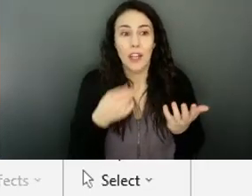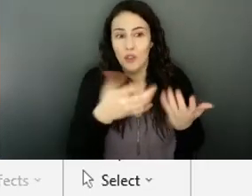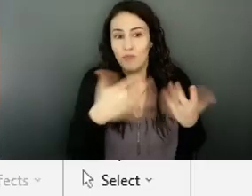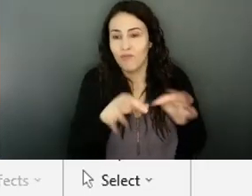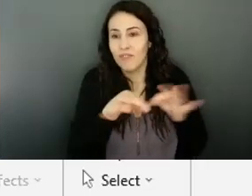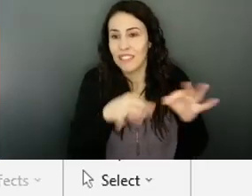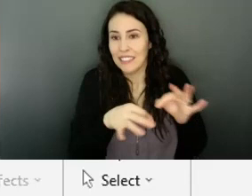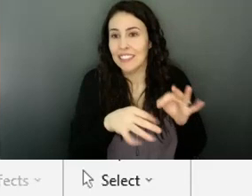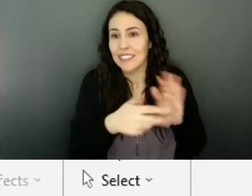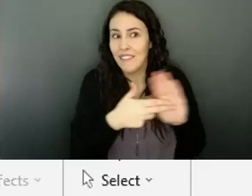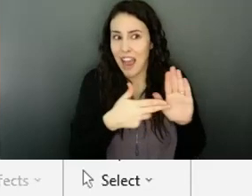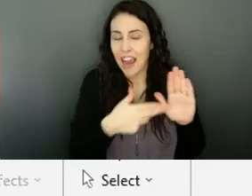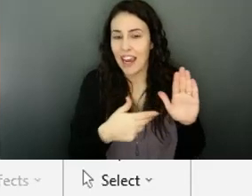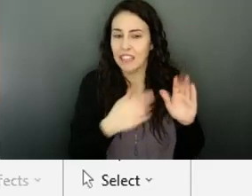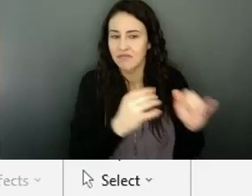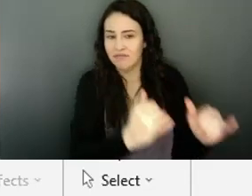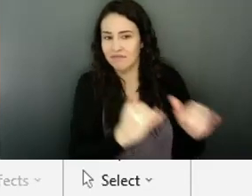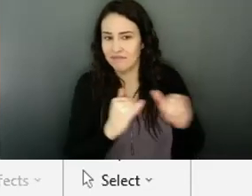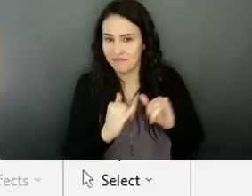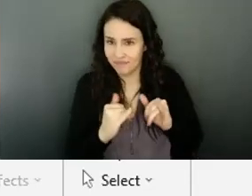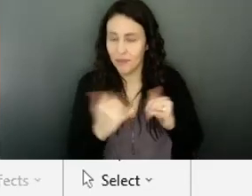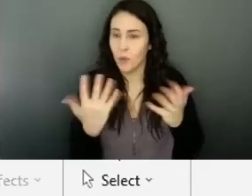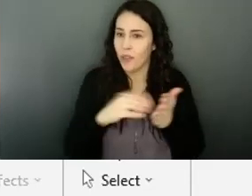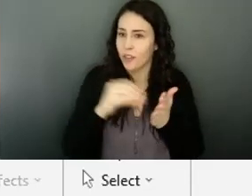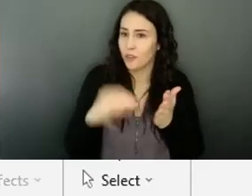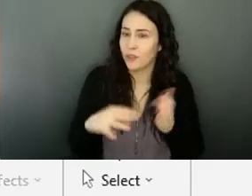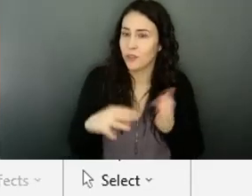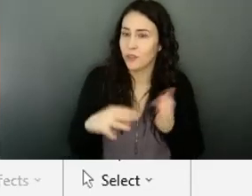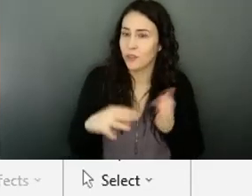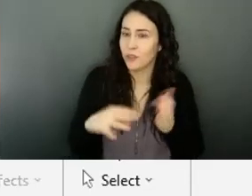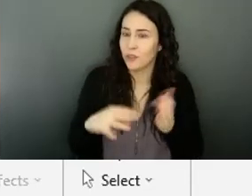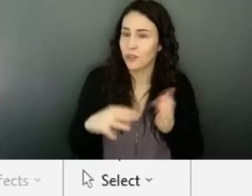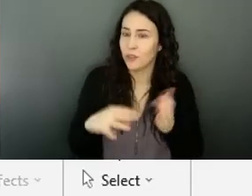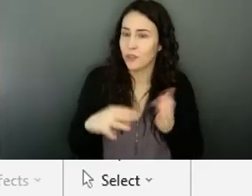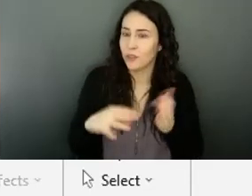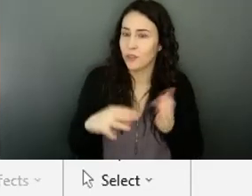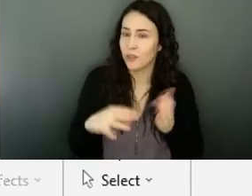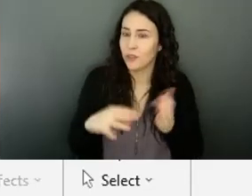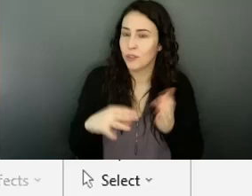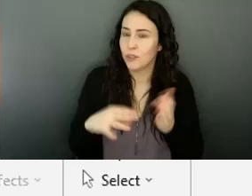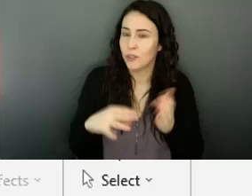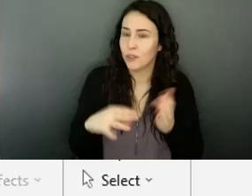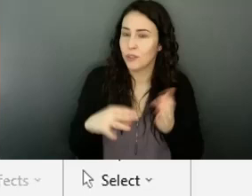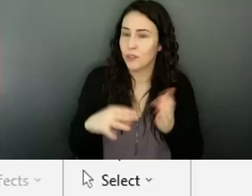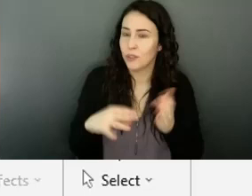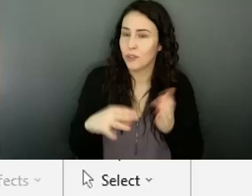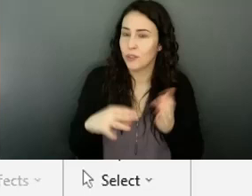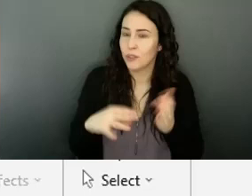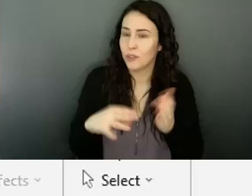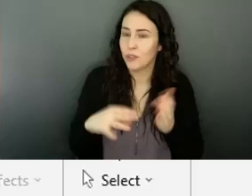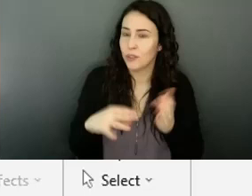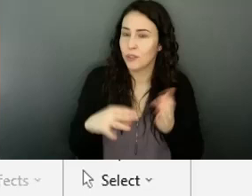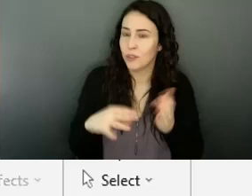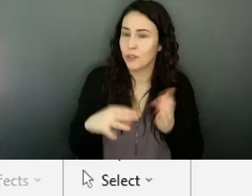would define too, and what the learners in our assessment courses used as well. They create